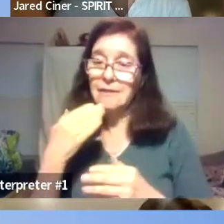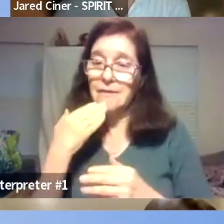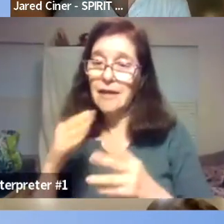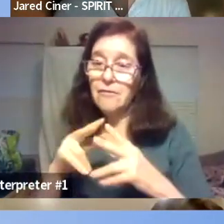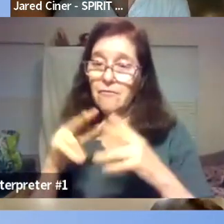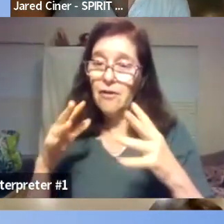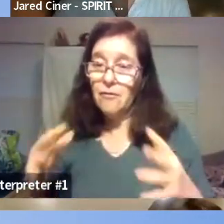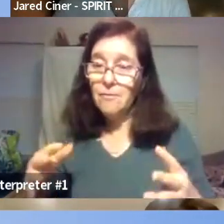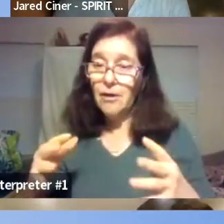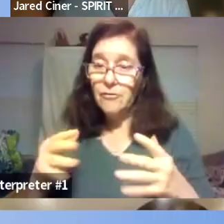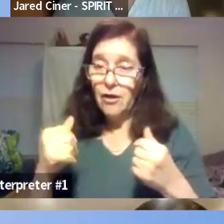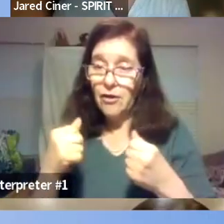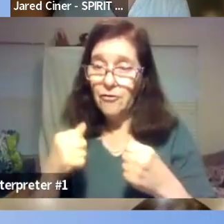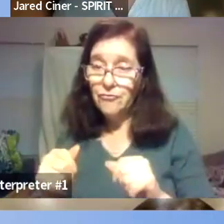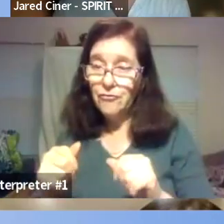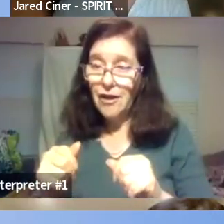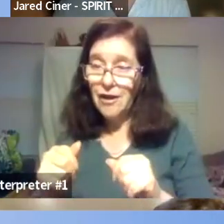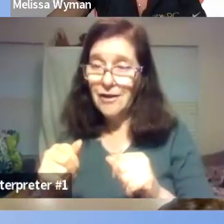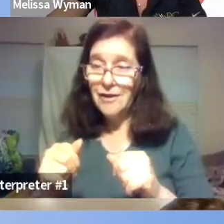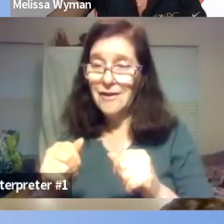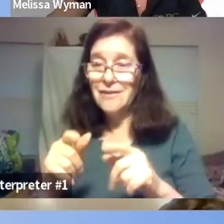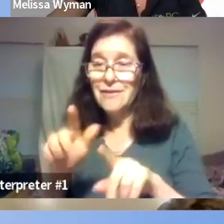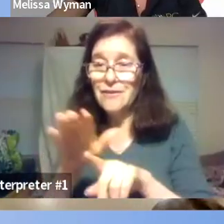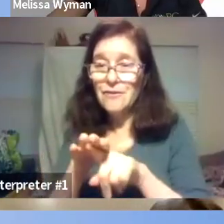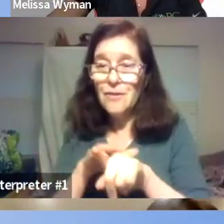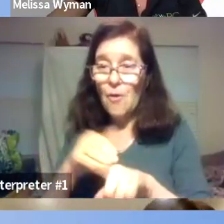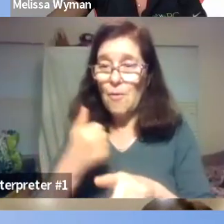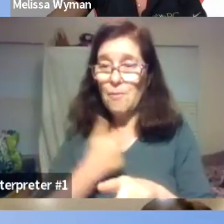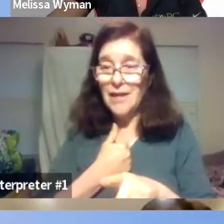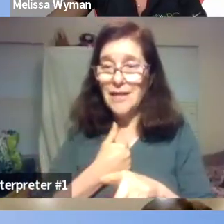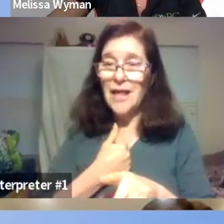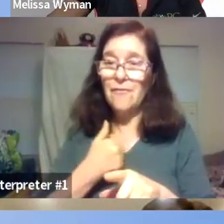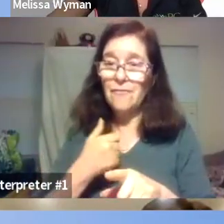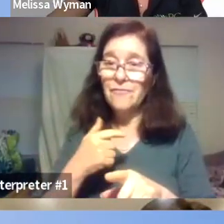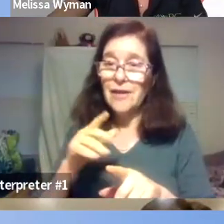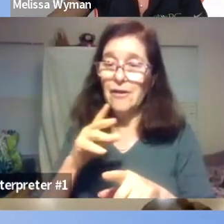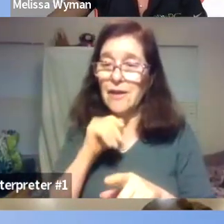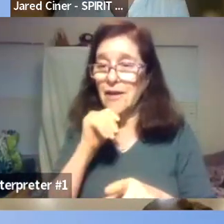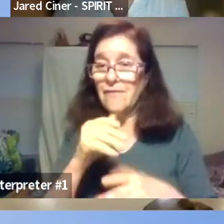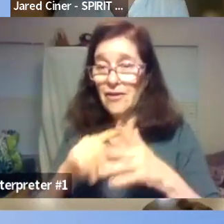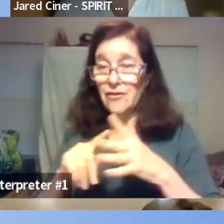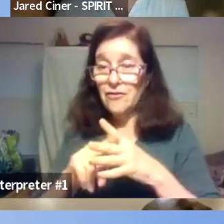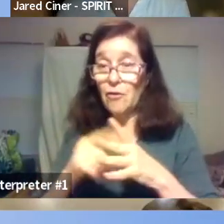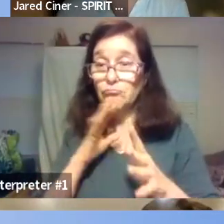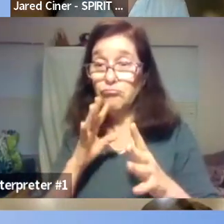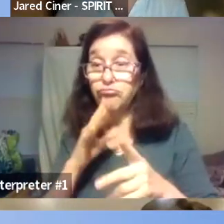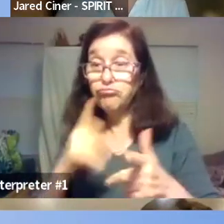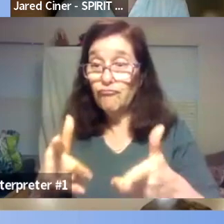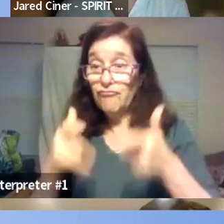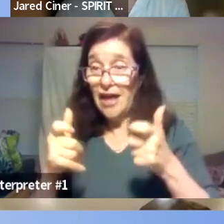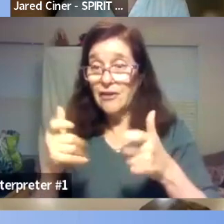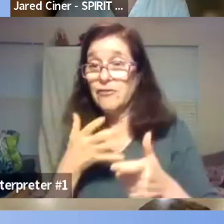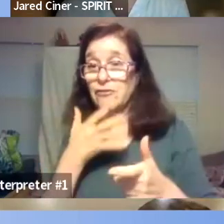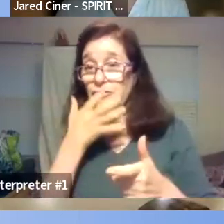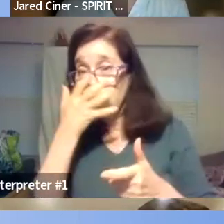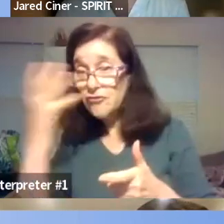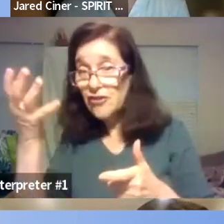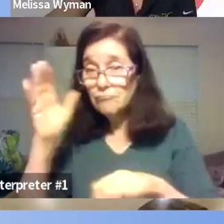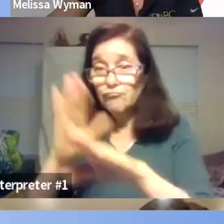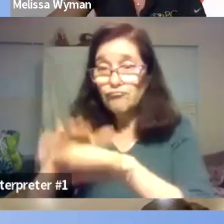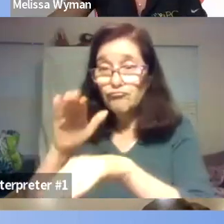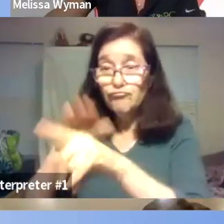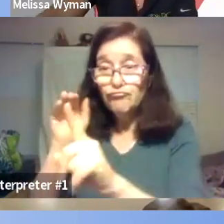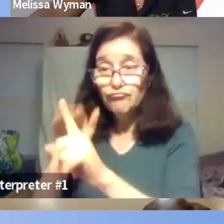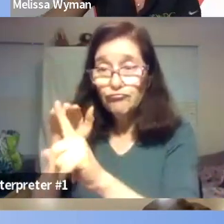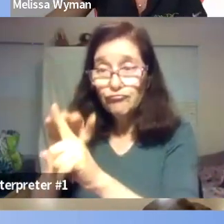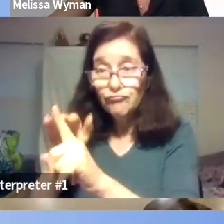I will try to slow myself down, and if I start speeding up, just shout out and I will slow back down. Yes, I know